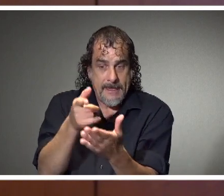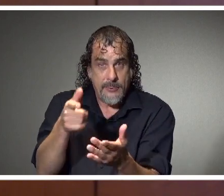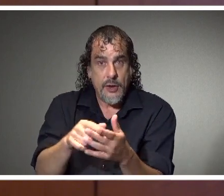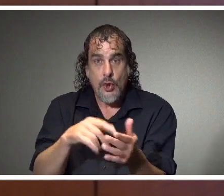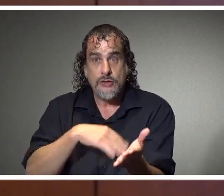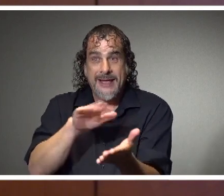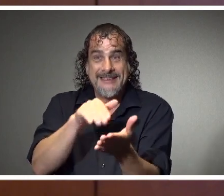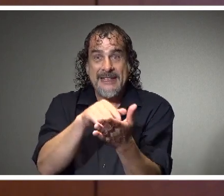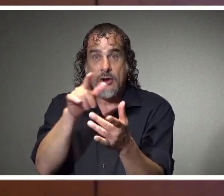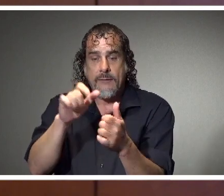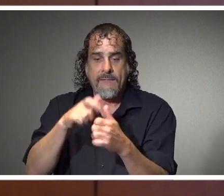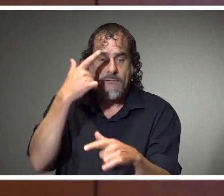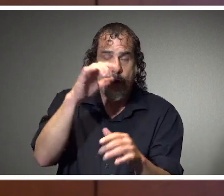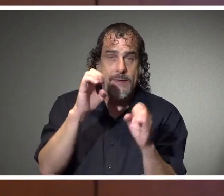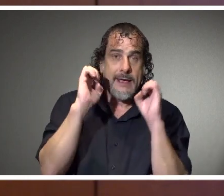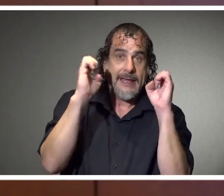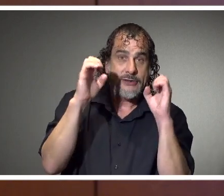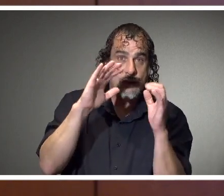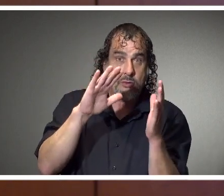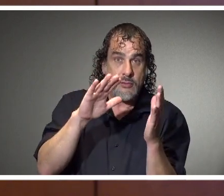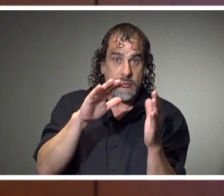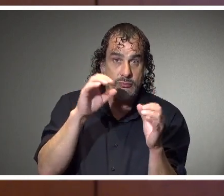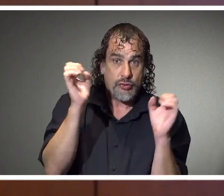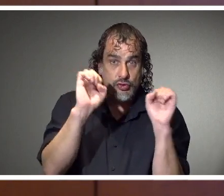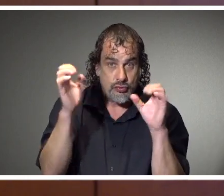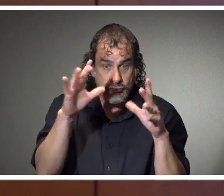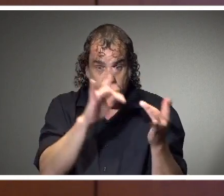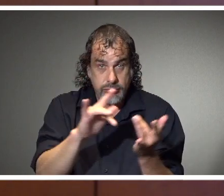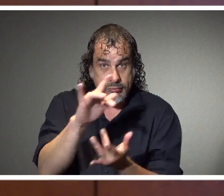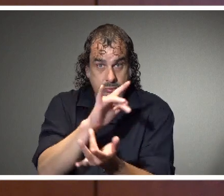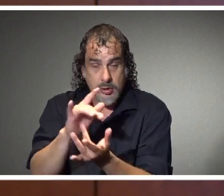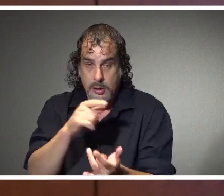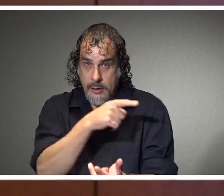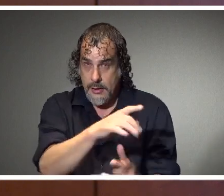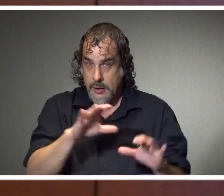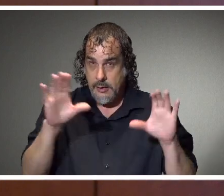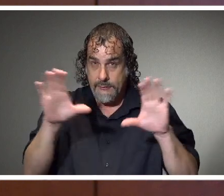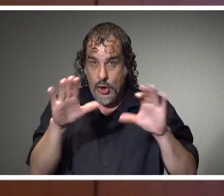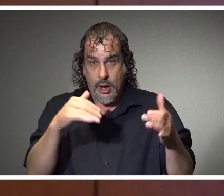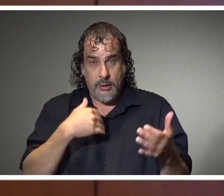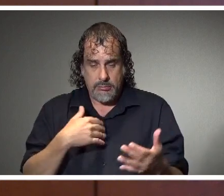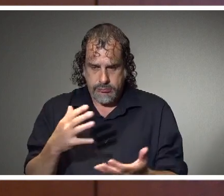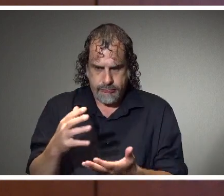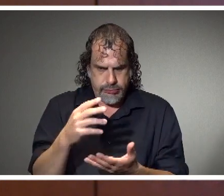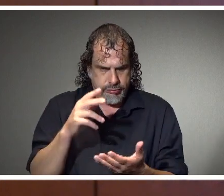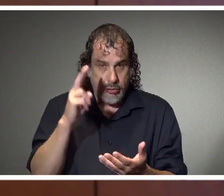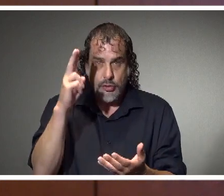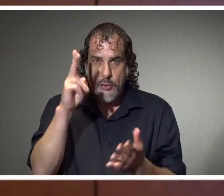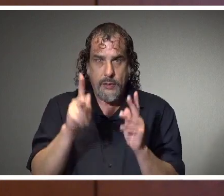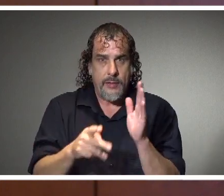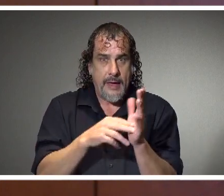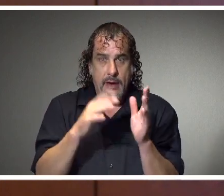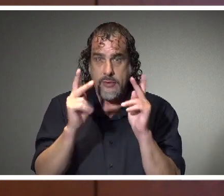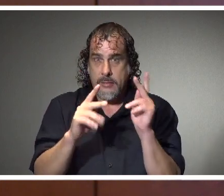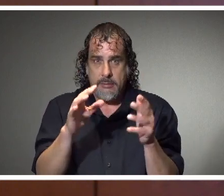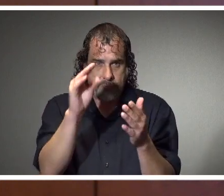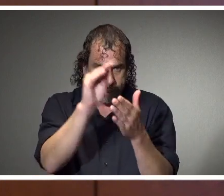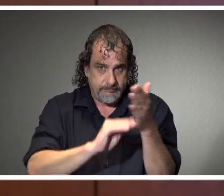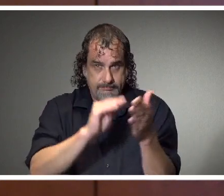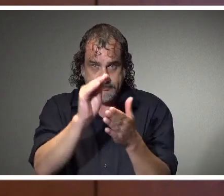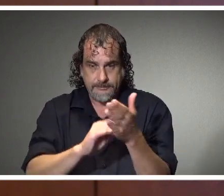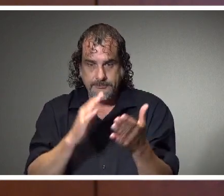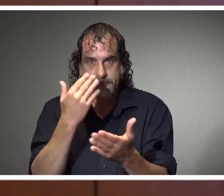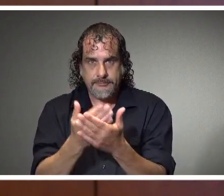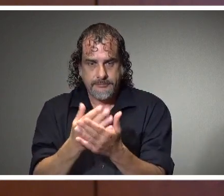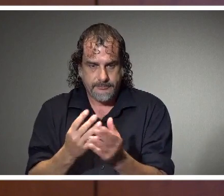out for the Easter storms, they have done a great job. Over 2,000 applicants. Money continues to flow,